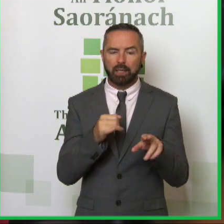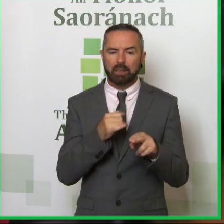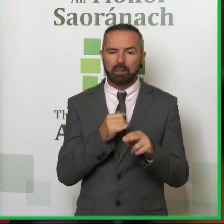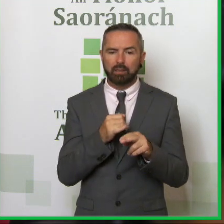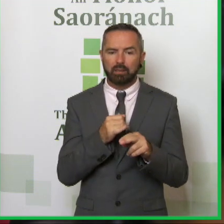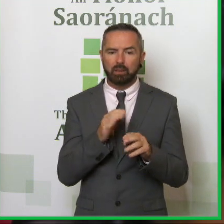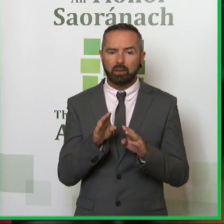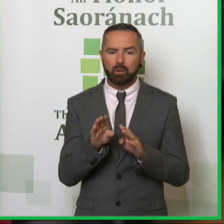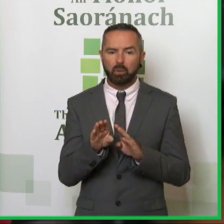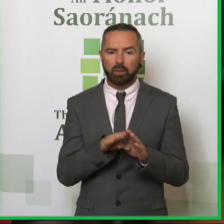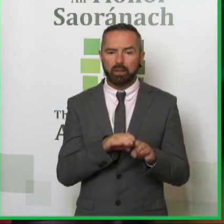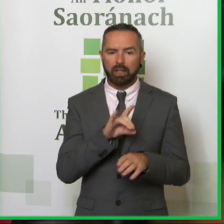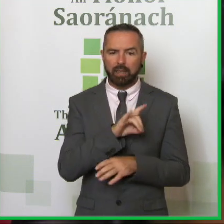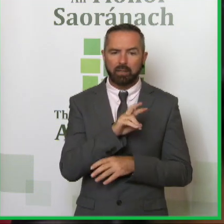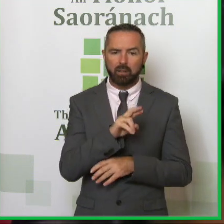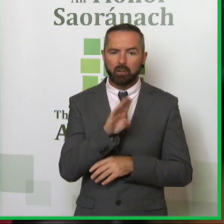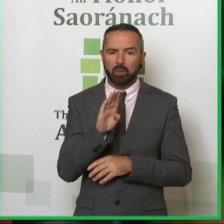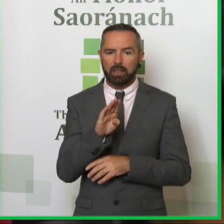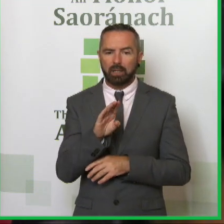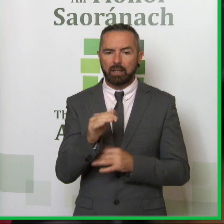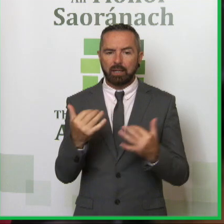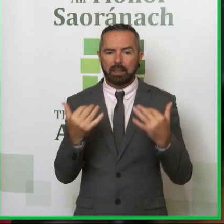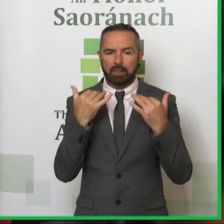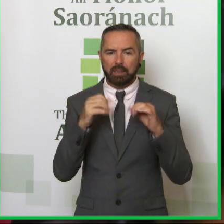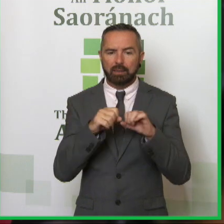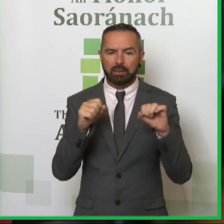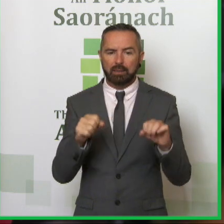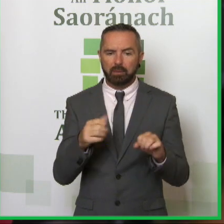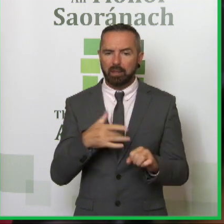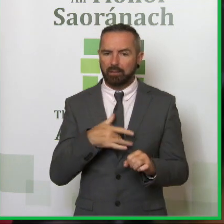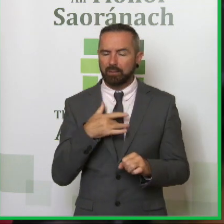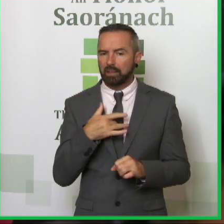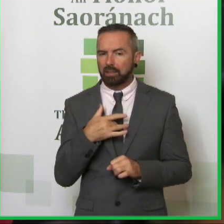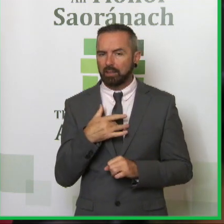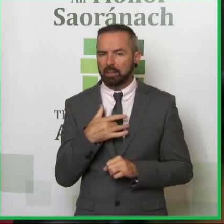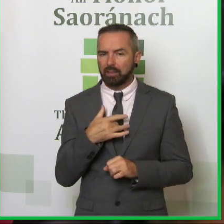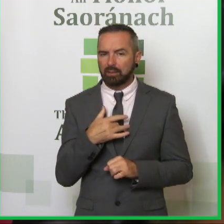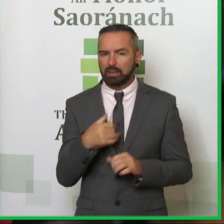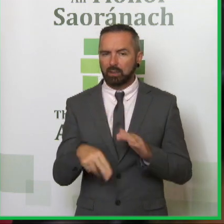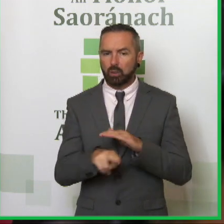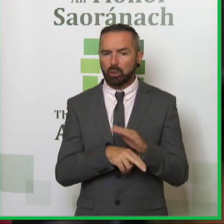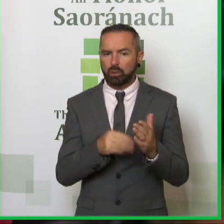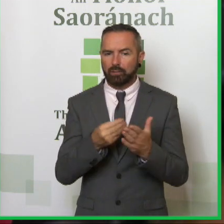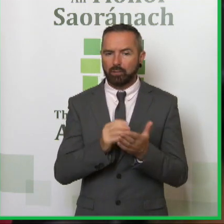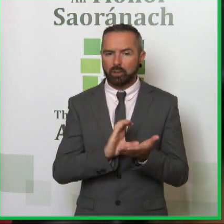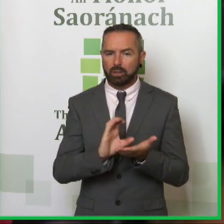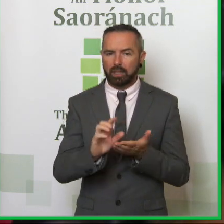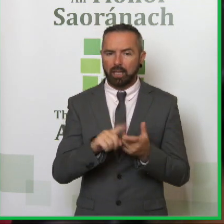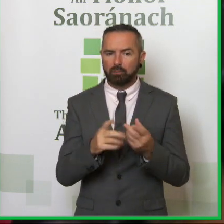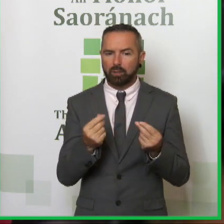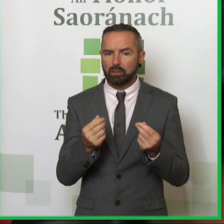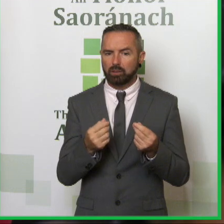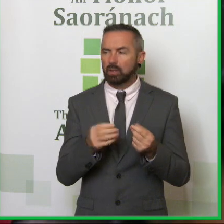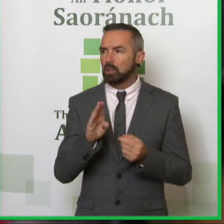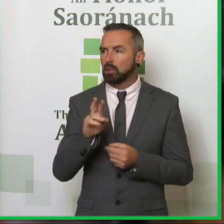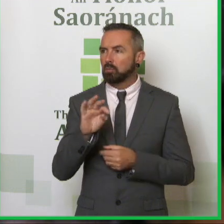the HRB data system, I think it's actually quite underfunded and under-resourced. Brian agrees